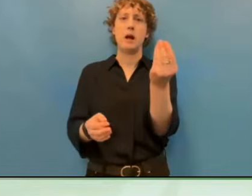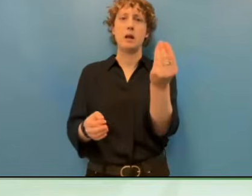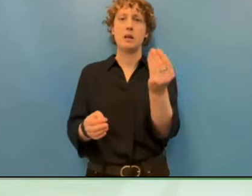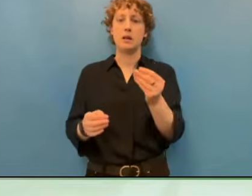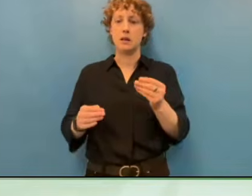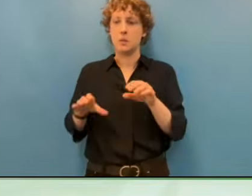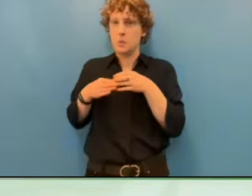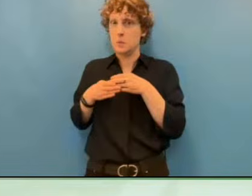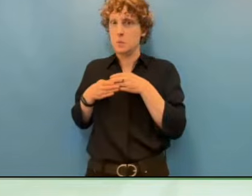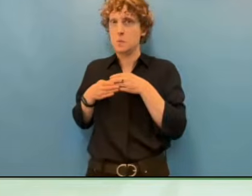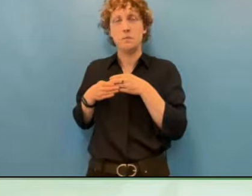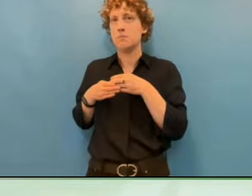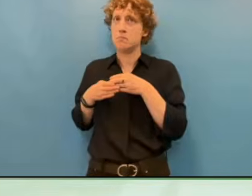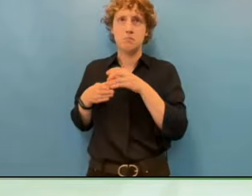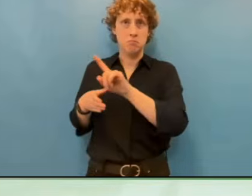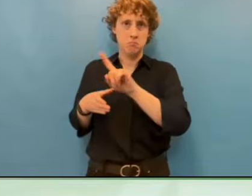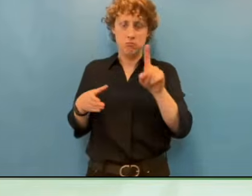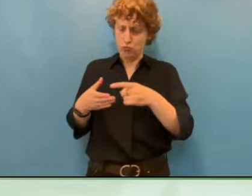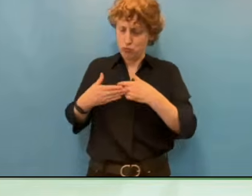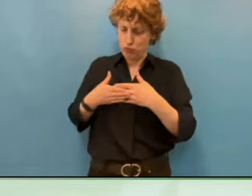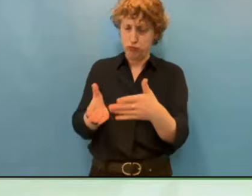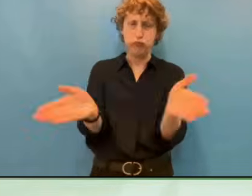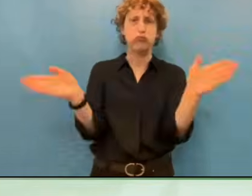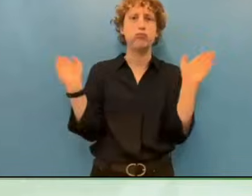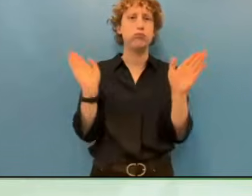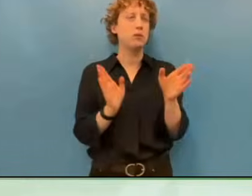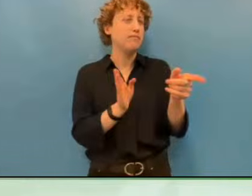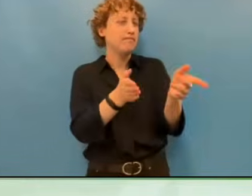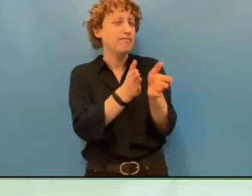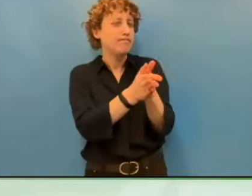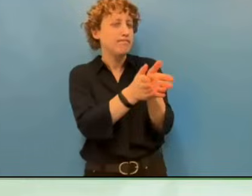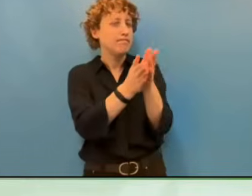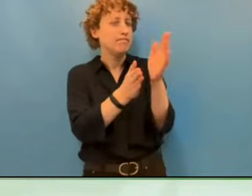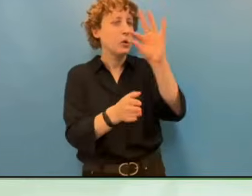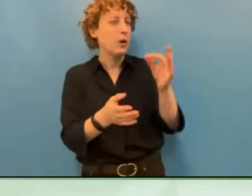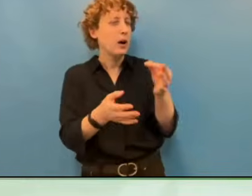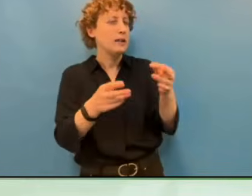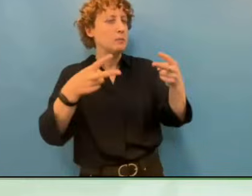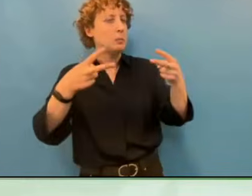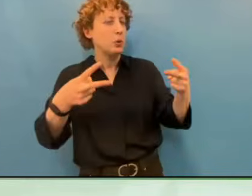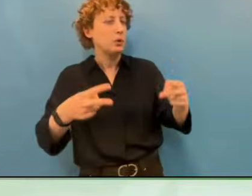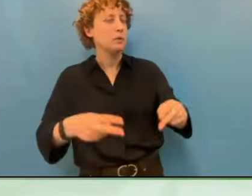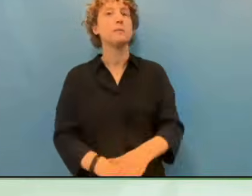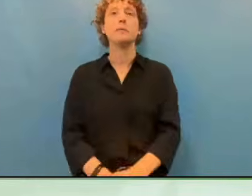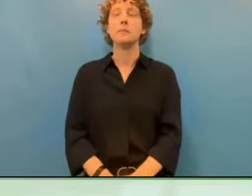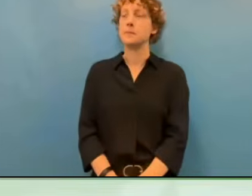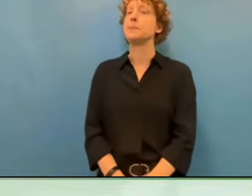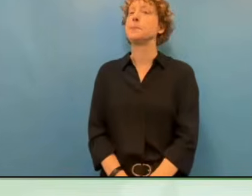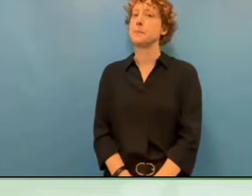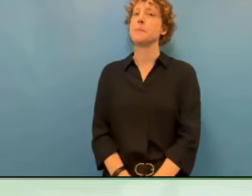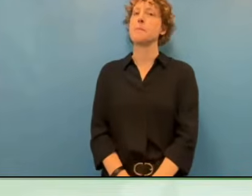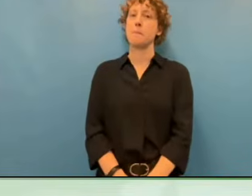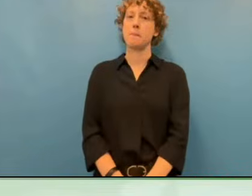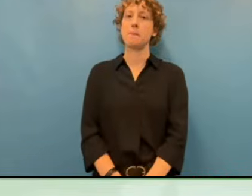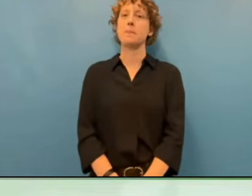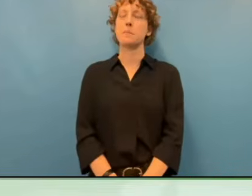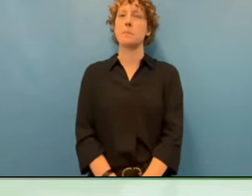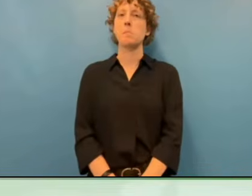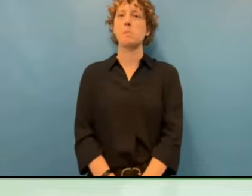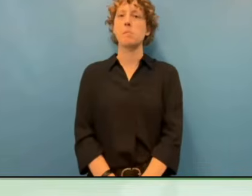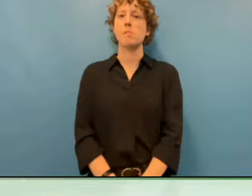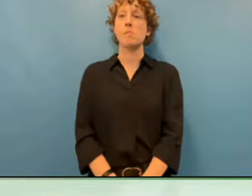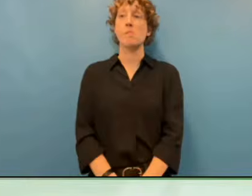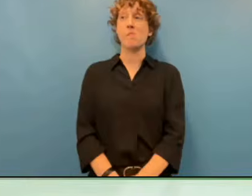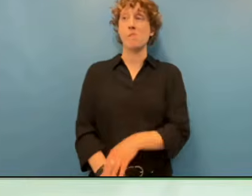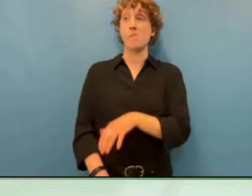you explain actually why that is so important and how that's going to help? Right. Well, we see that private sector